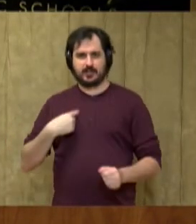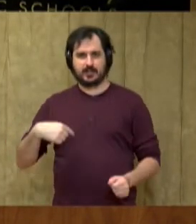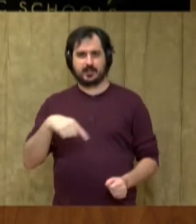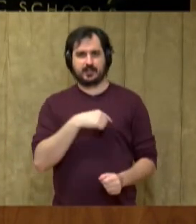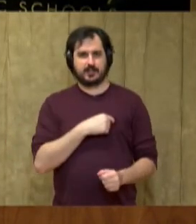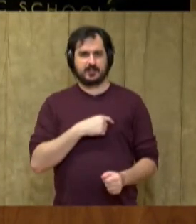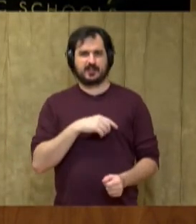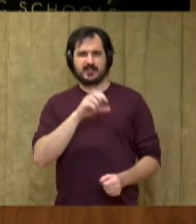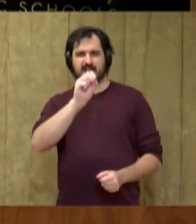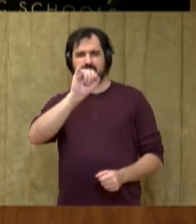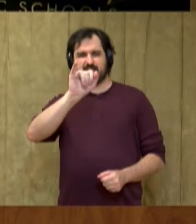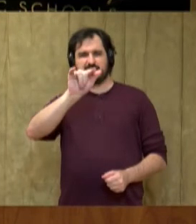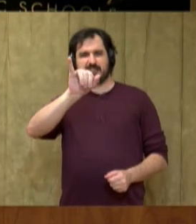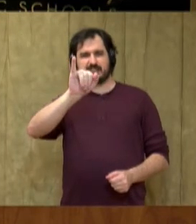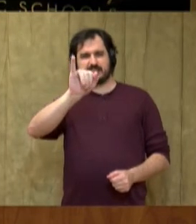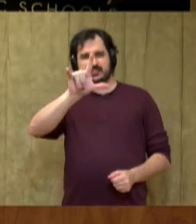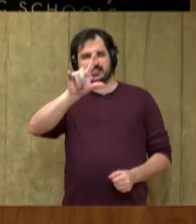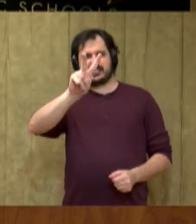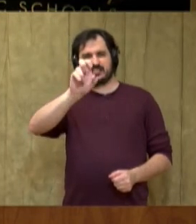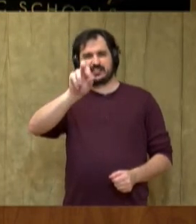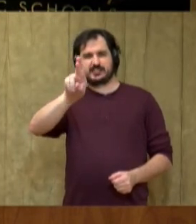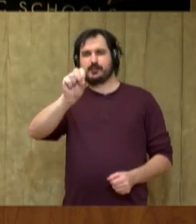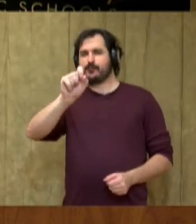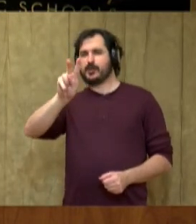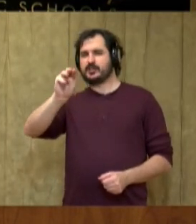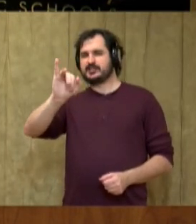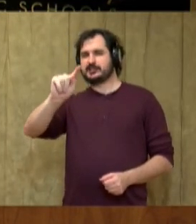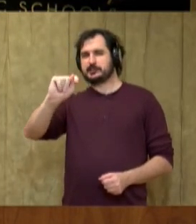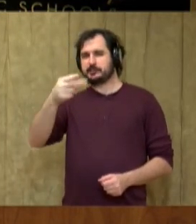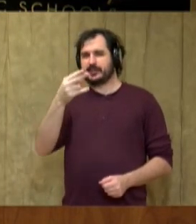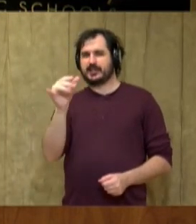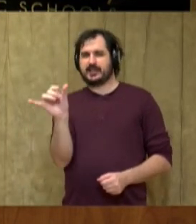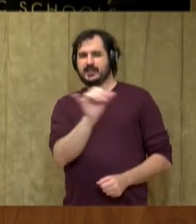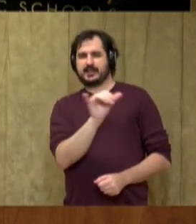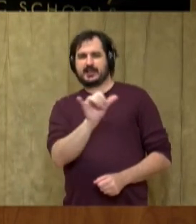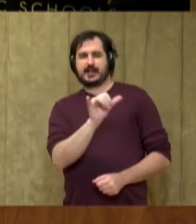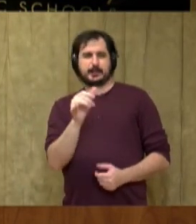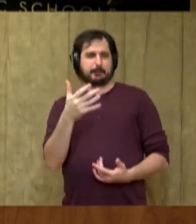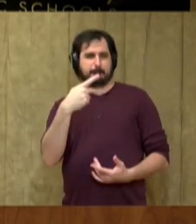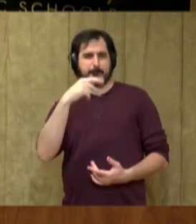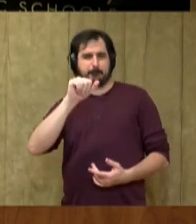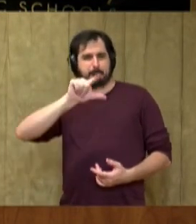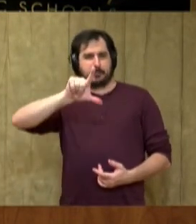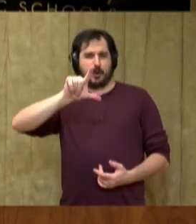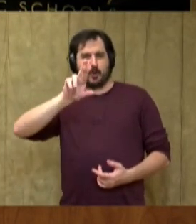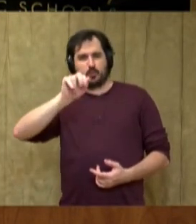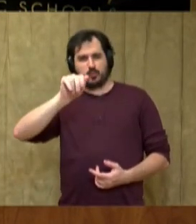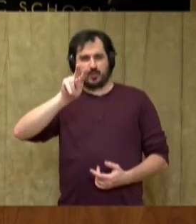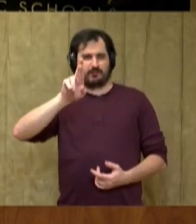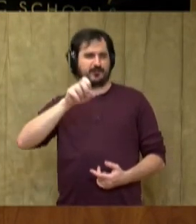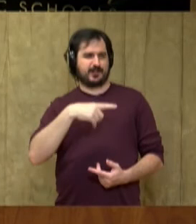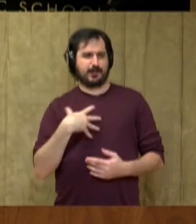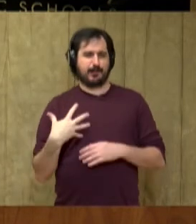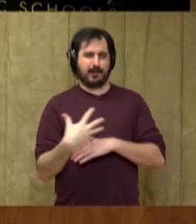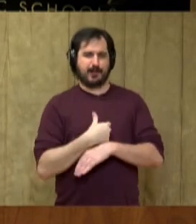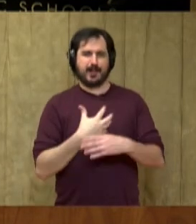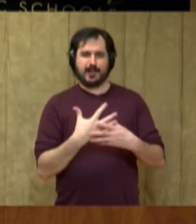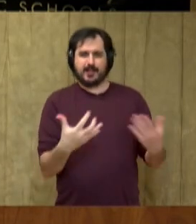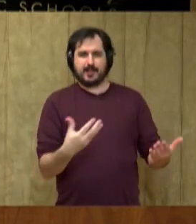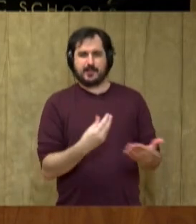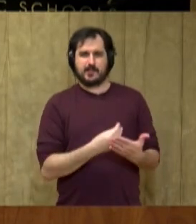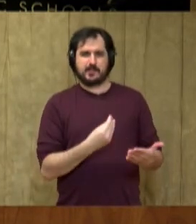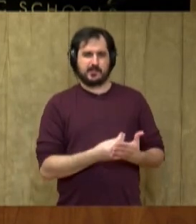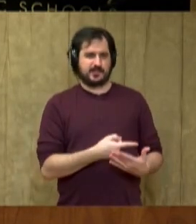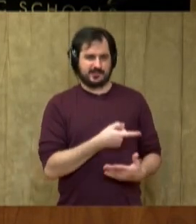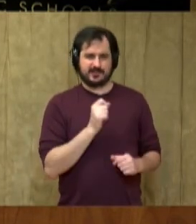Silversmiths like Paul Revere make plenty of money. What a little bit more for England. Colonists are so concerned with becoming independent from